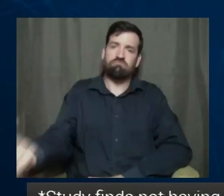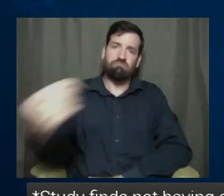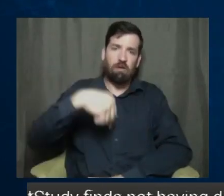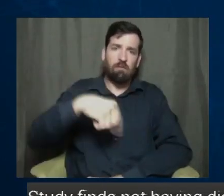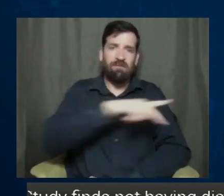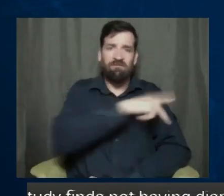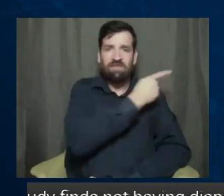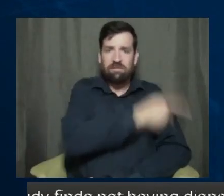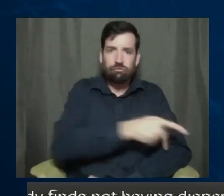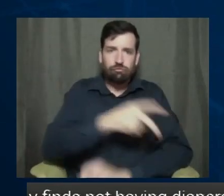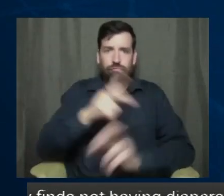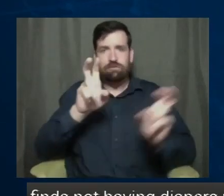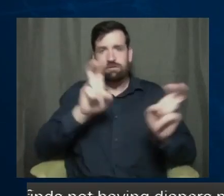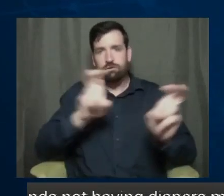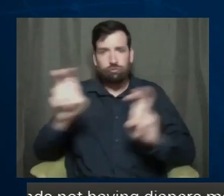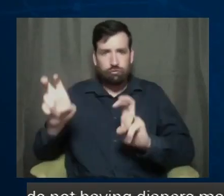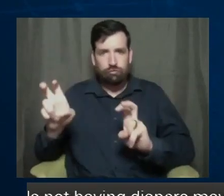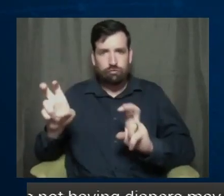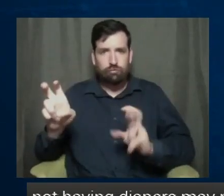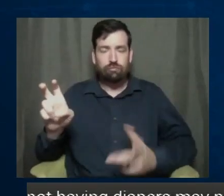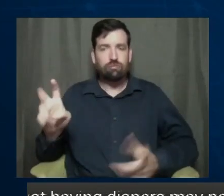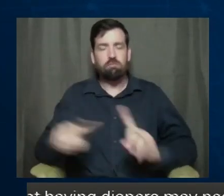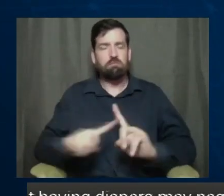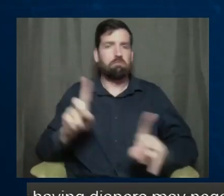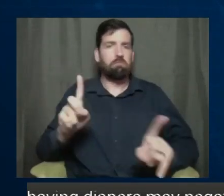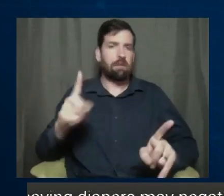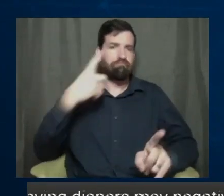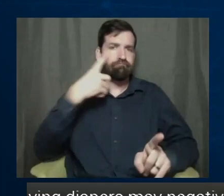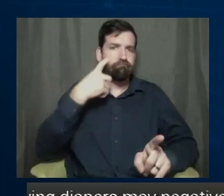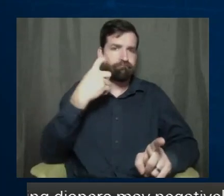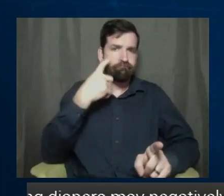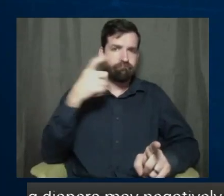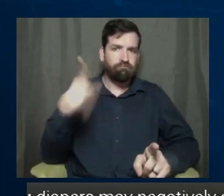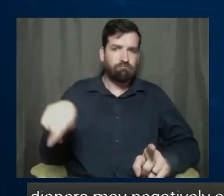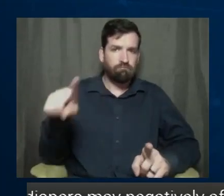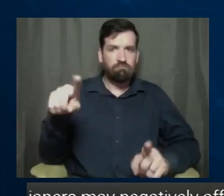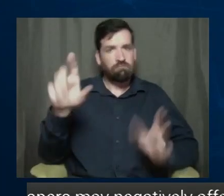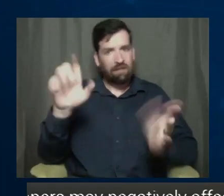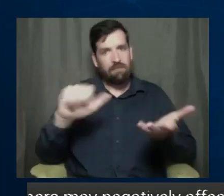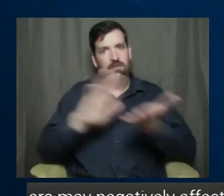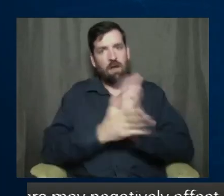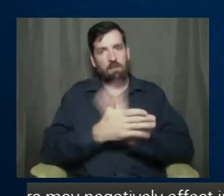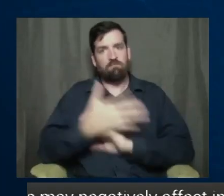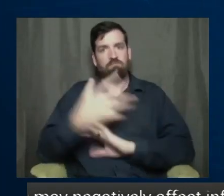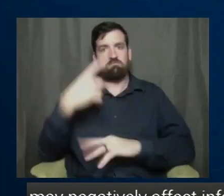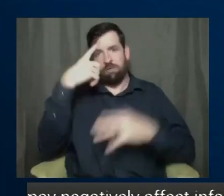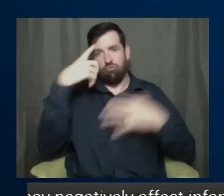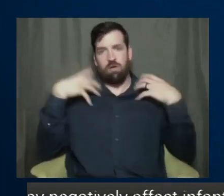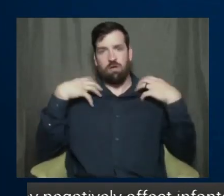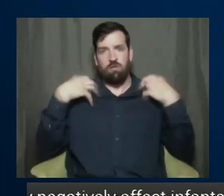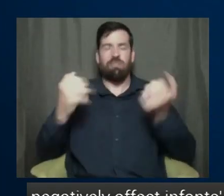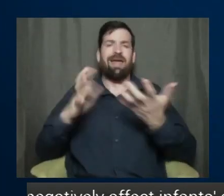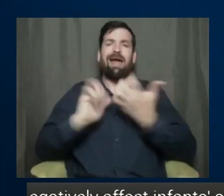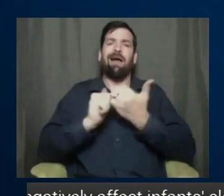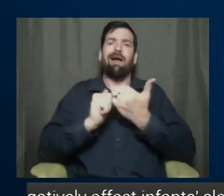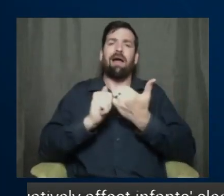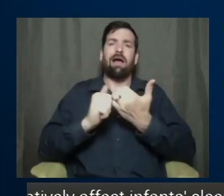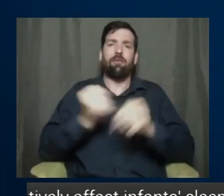issue. But I would imagine sometimes those conversations can turn to mental health. How are we making sure that is being addressed